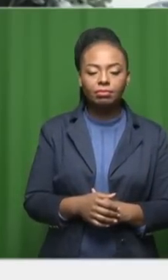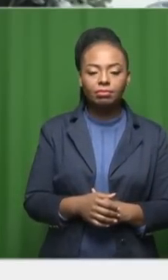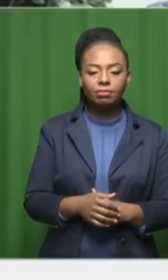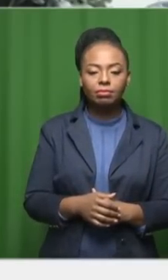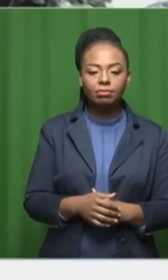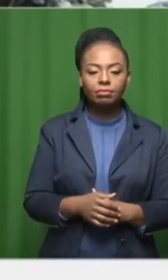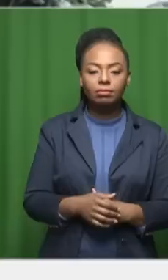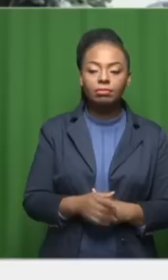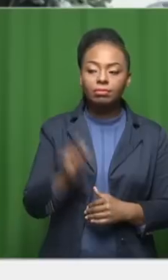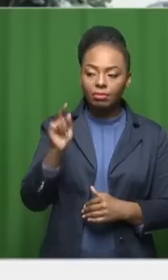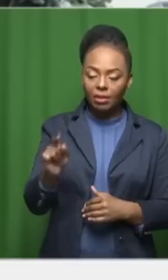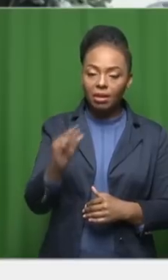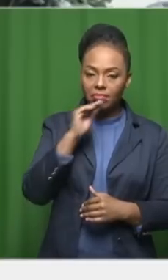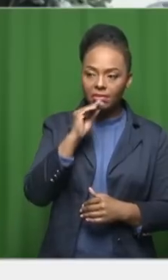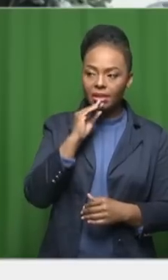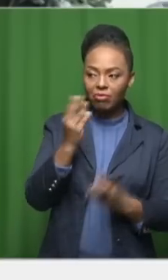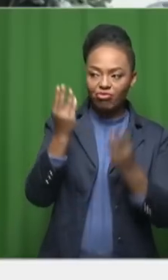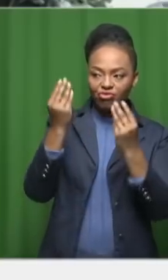price exploitation.